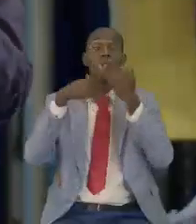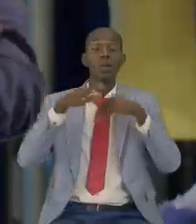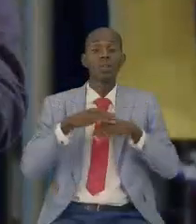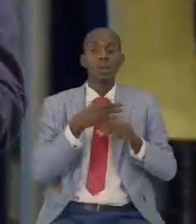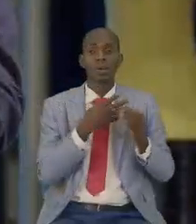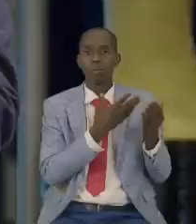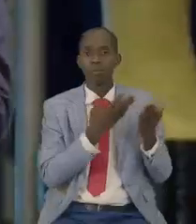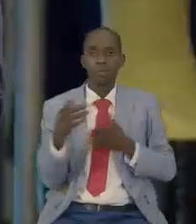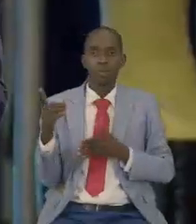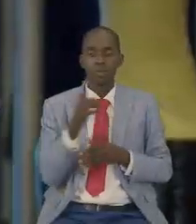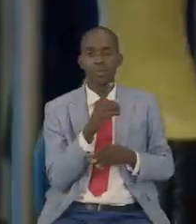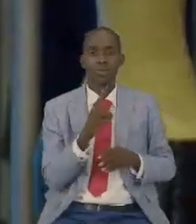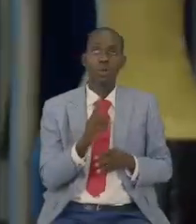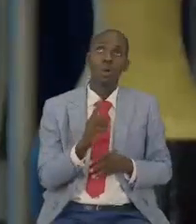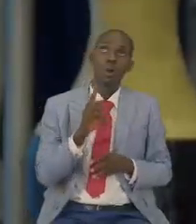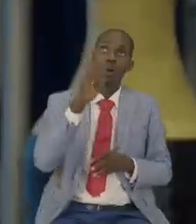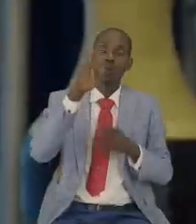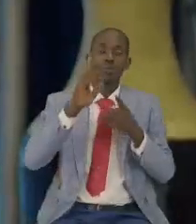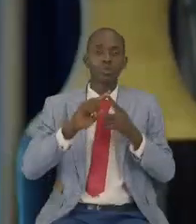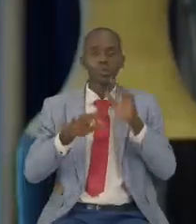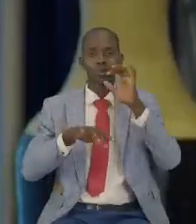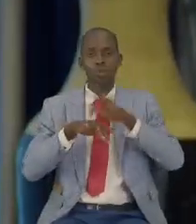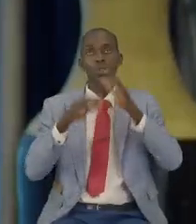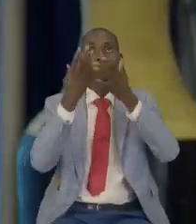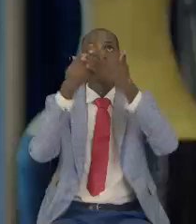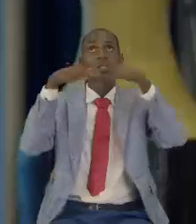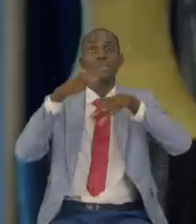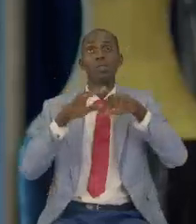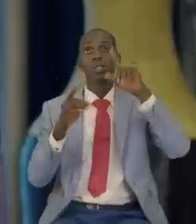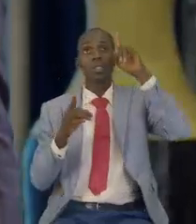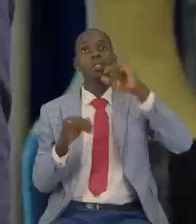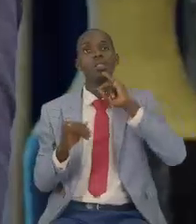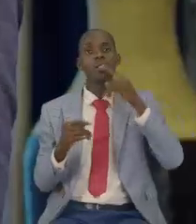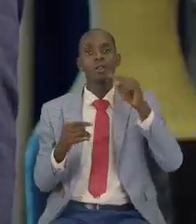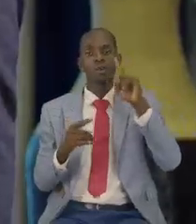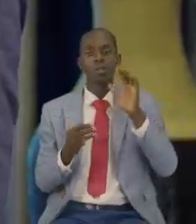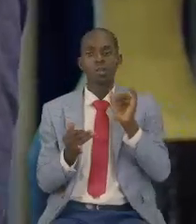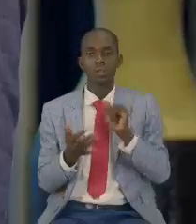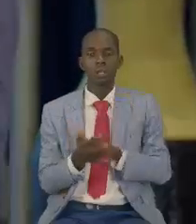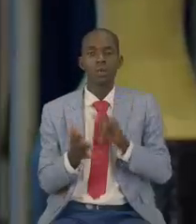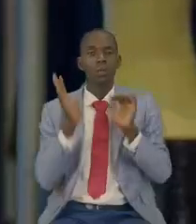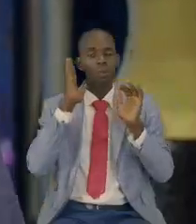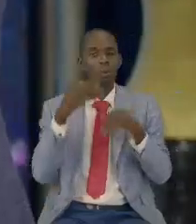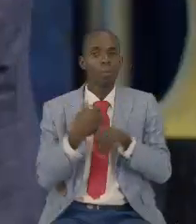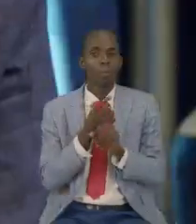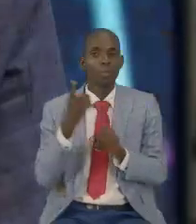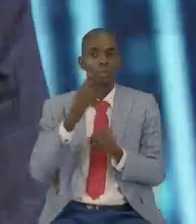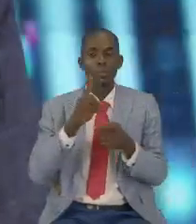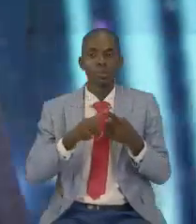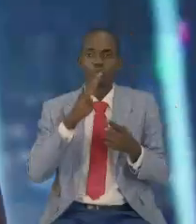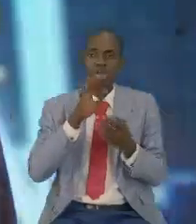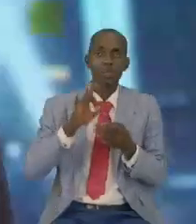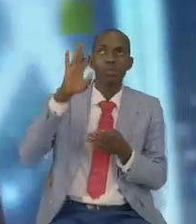is the one that will make you spiritually tall enough to be able to reach his glory. And